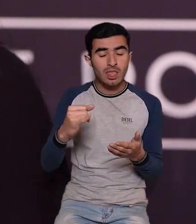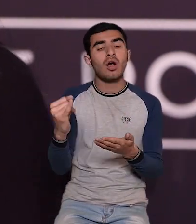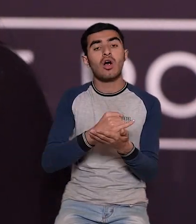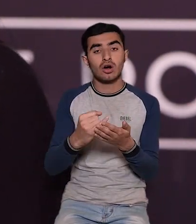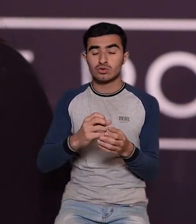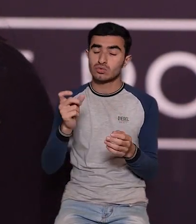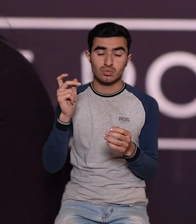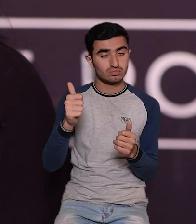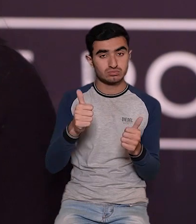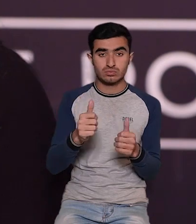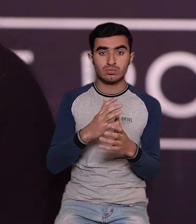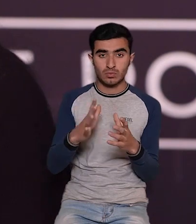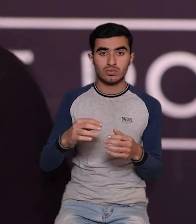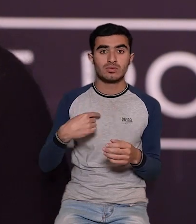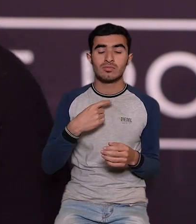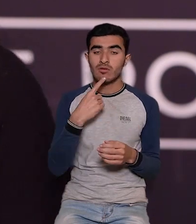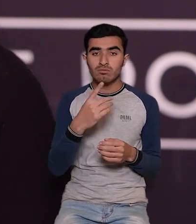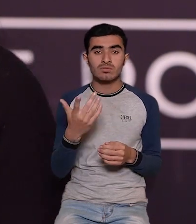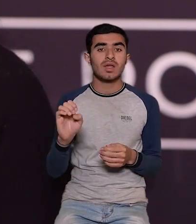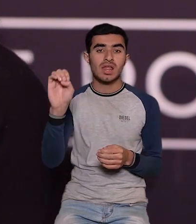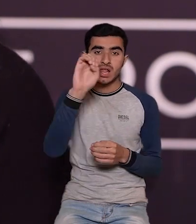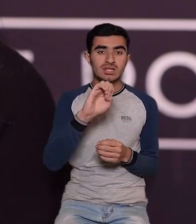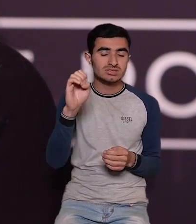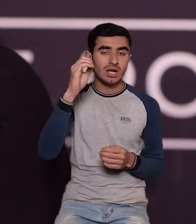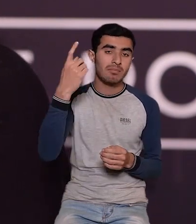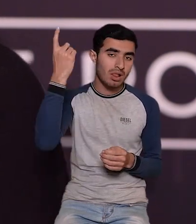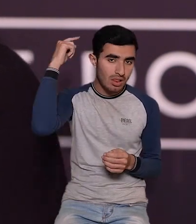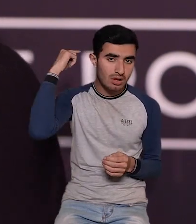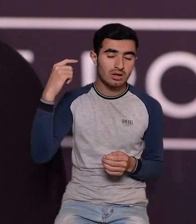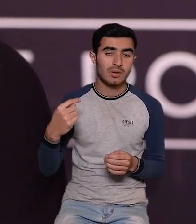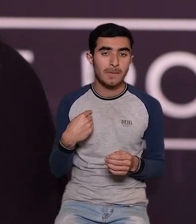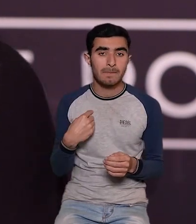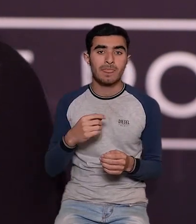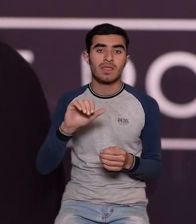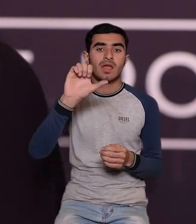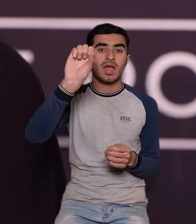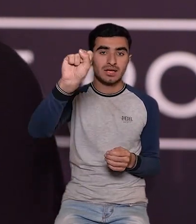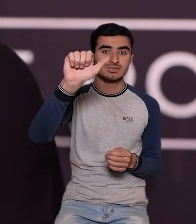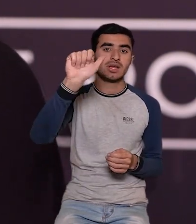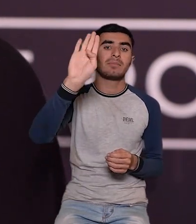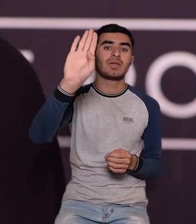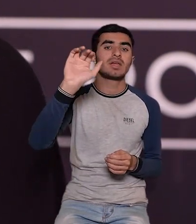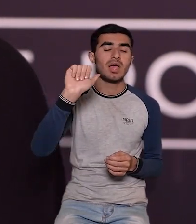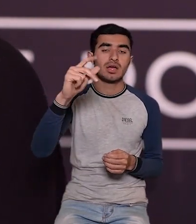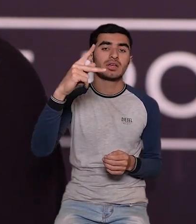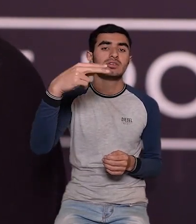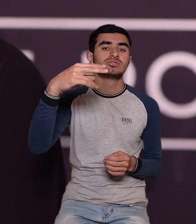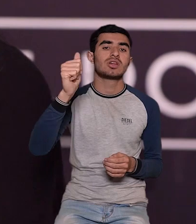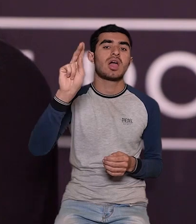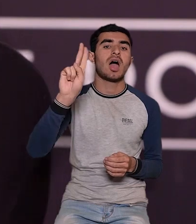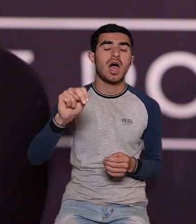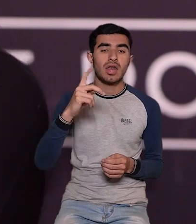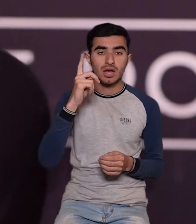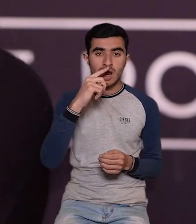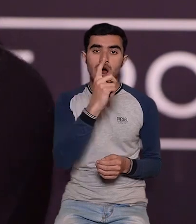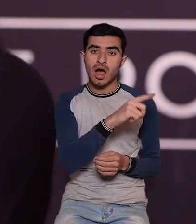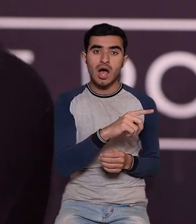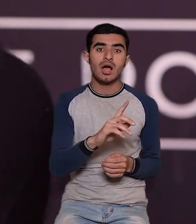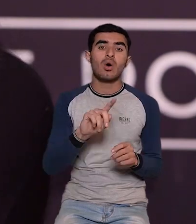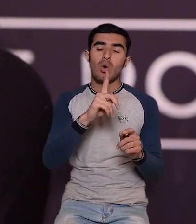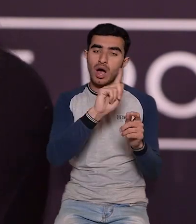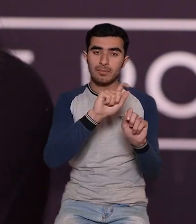of Sabah Khan and her colleagues who went through a journey of all the dams